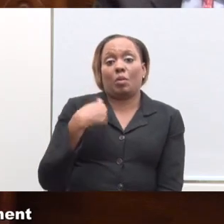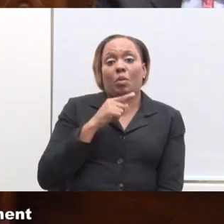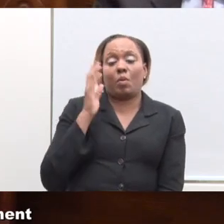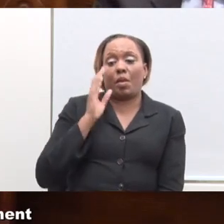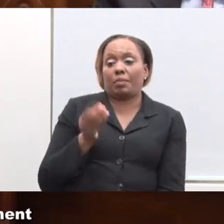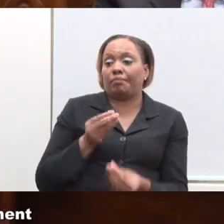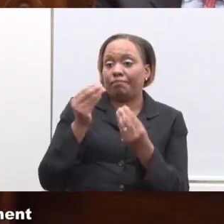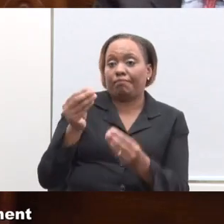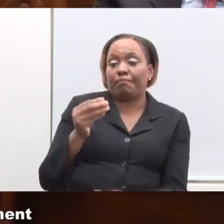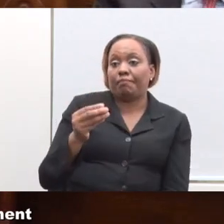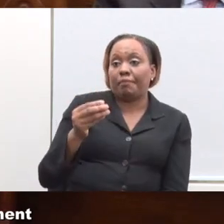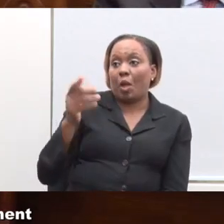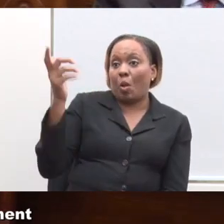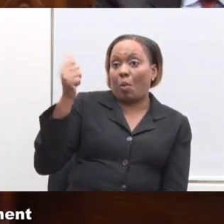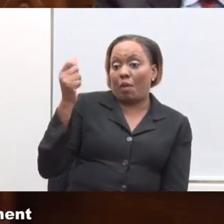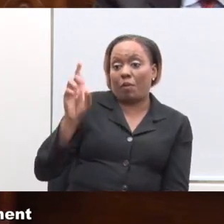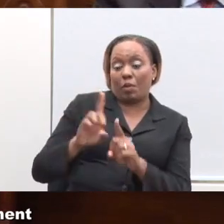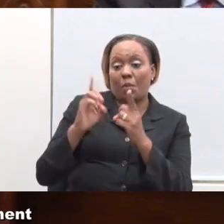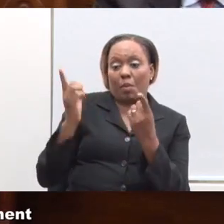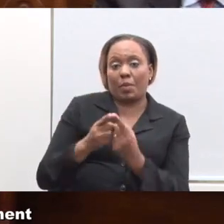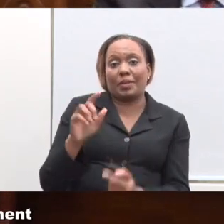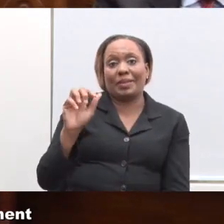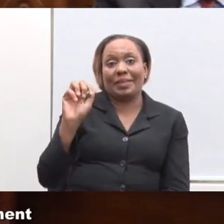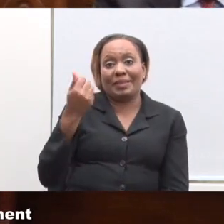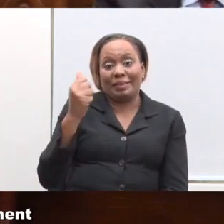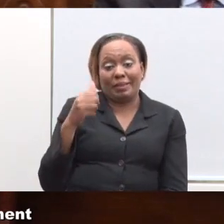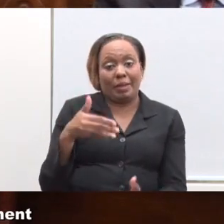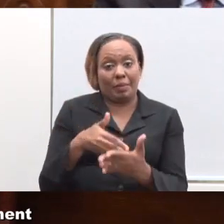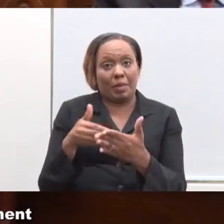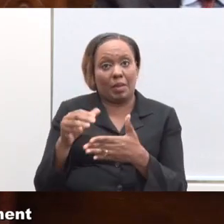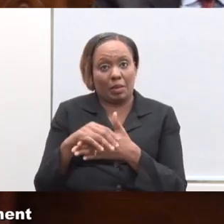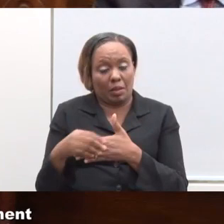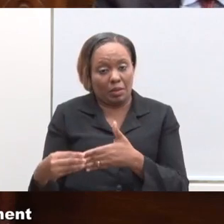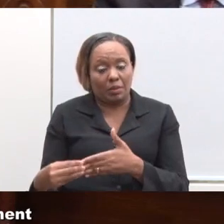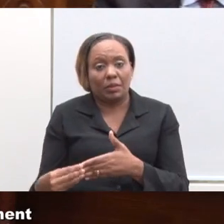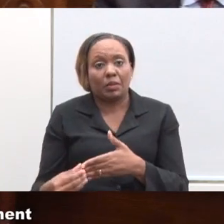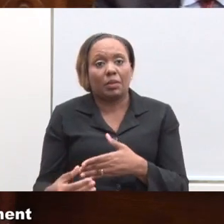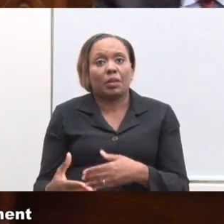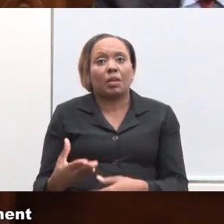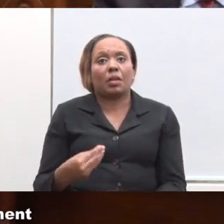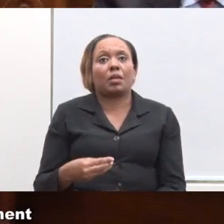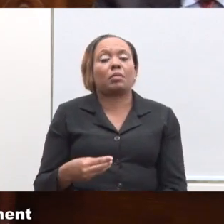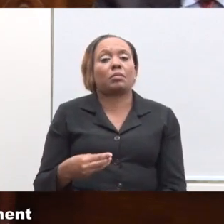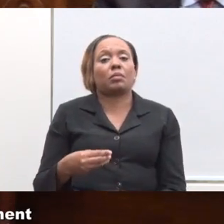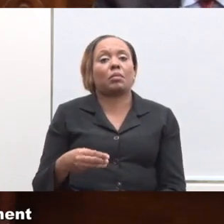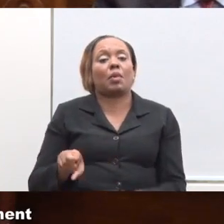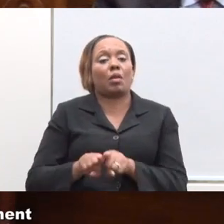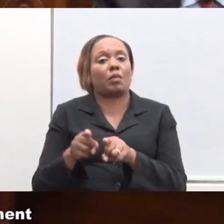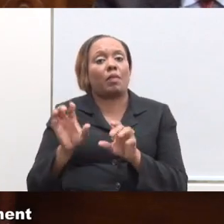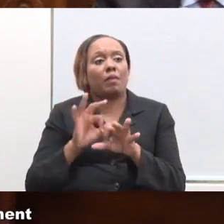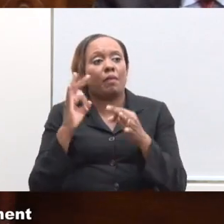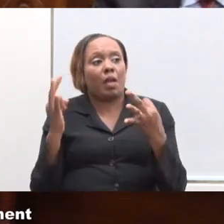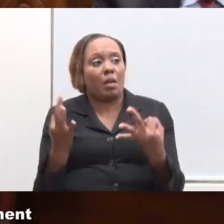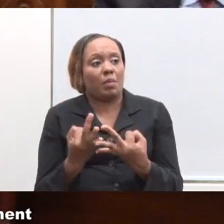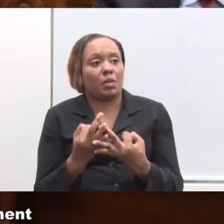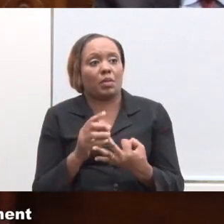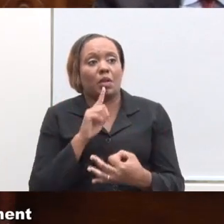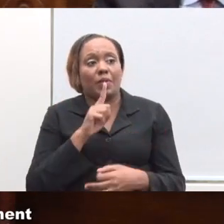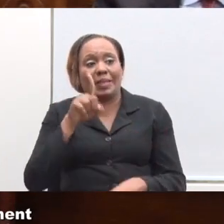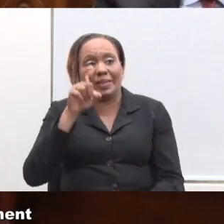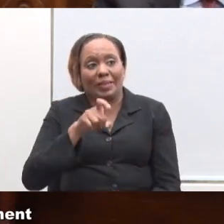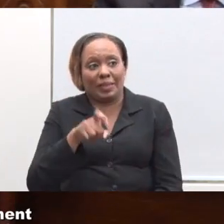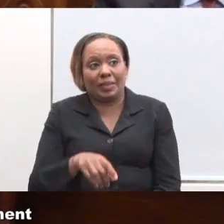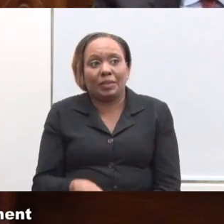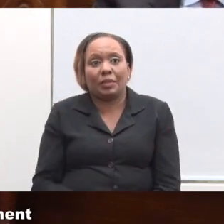million to the household survival, to the most vulnerable, this household survival program of